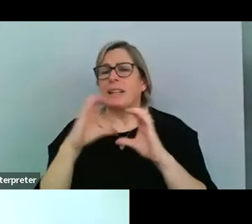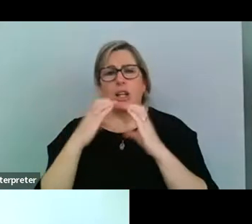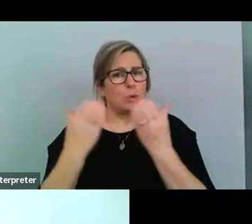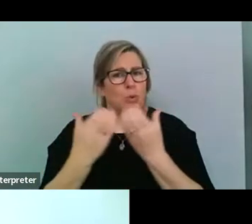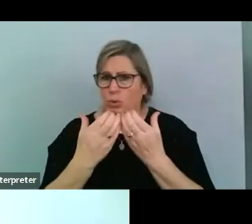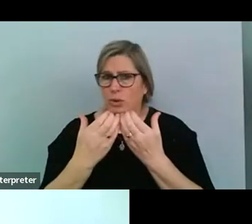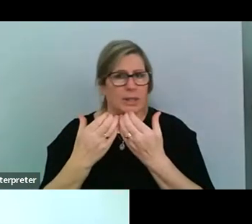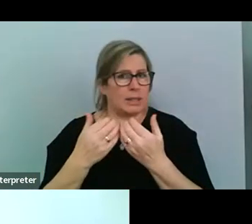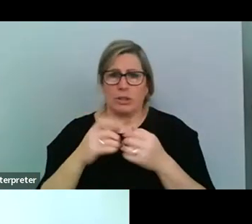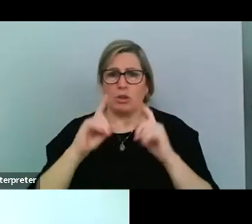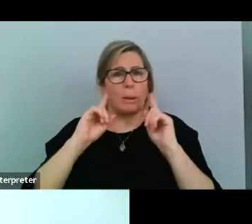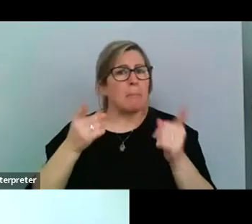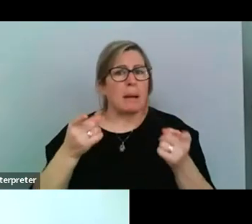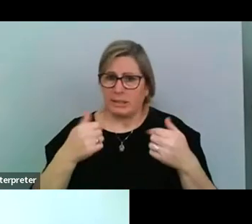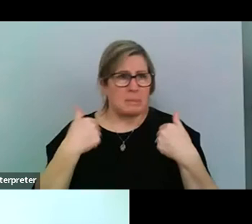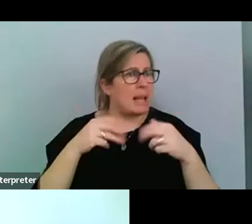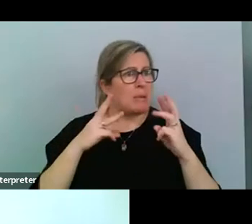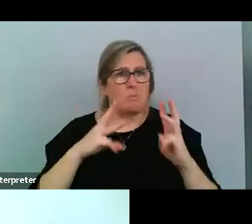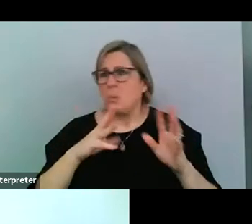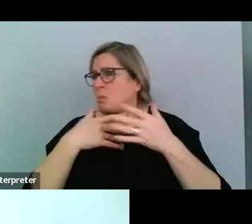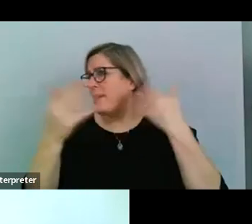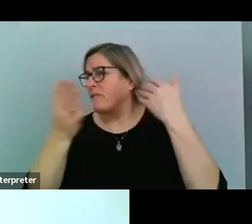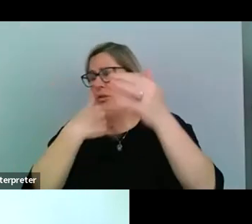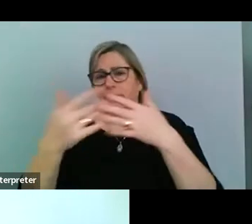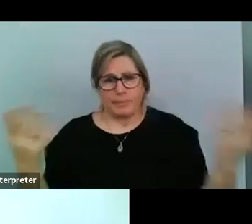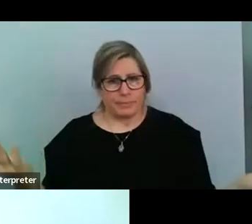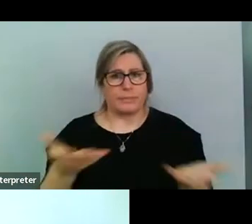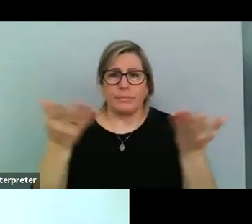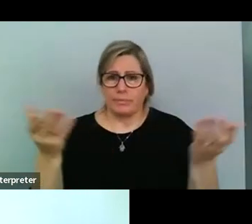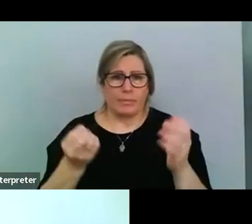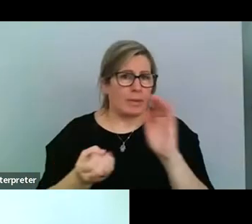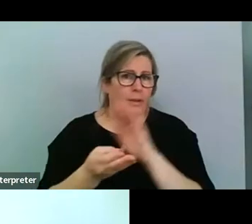of life to make sure that your voice is heard.